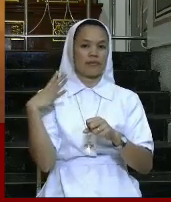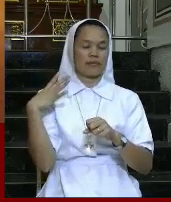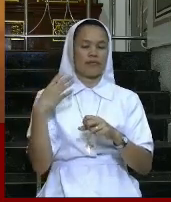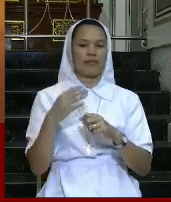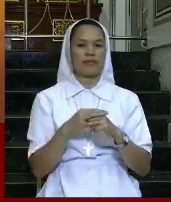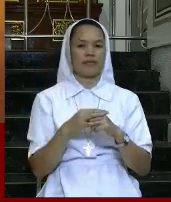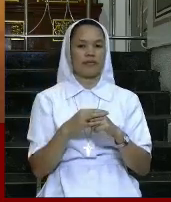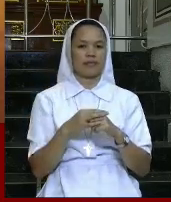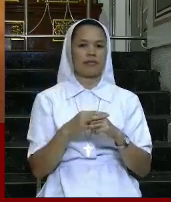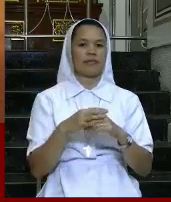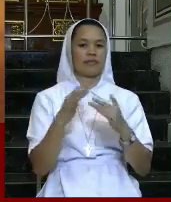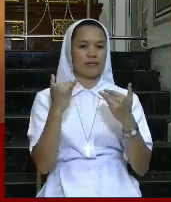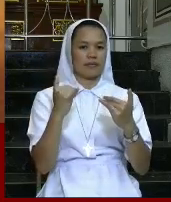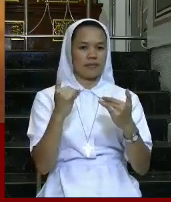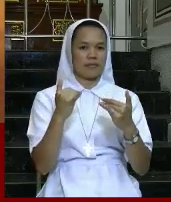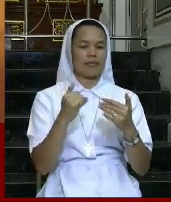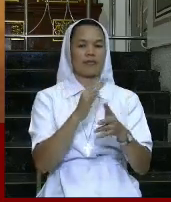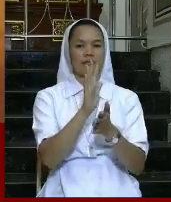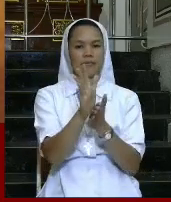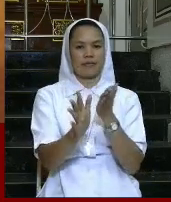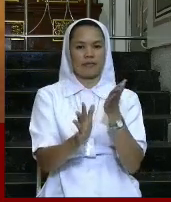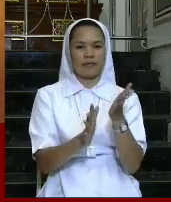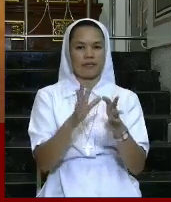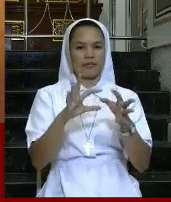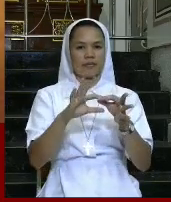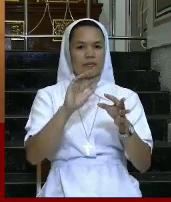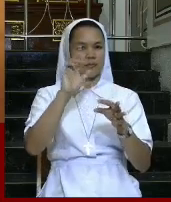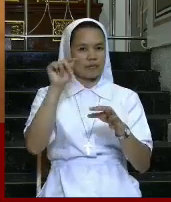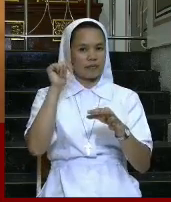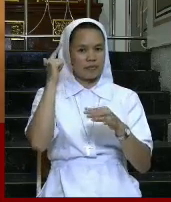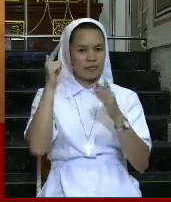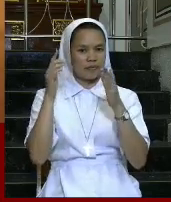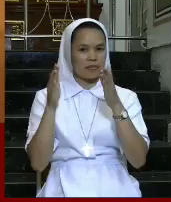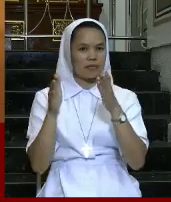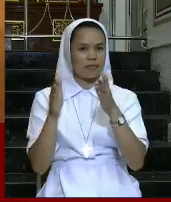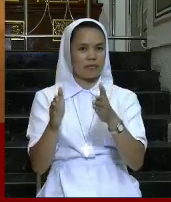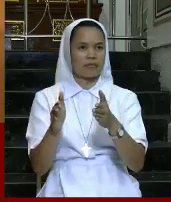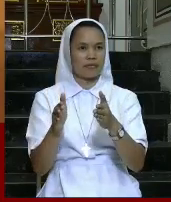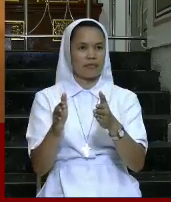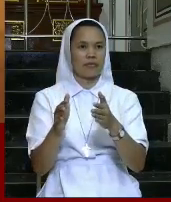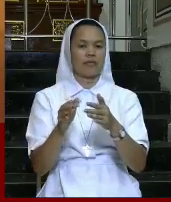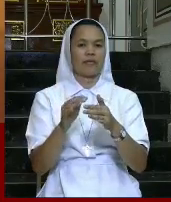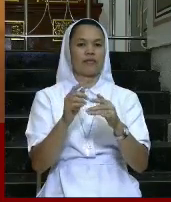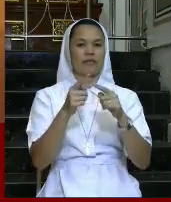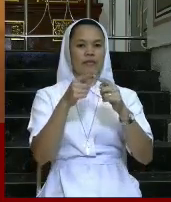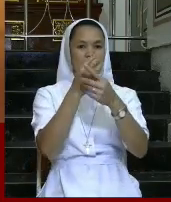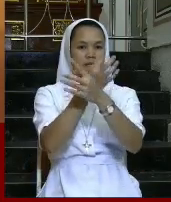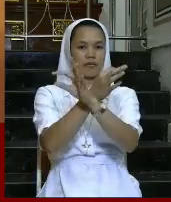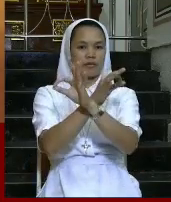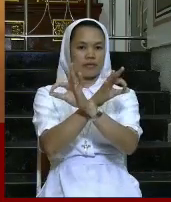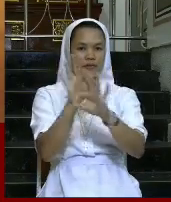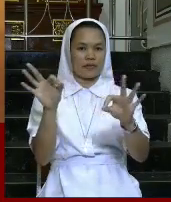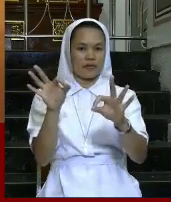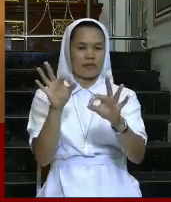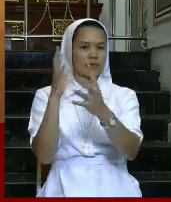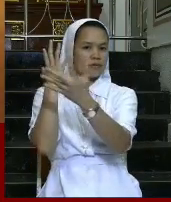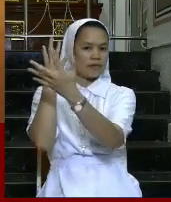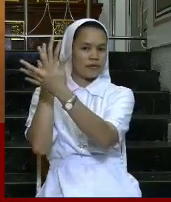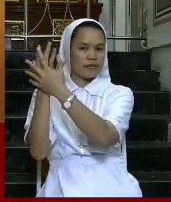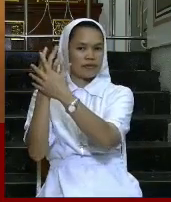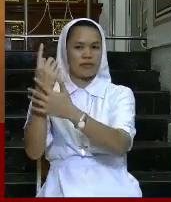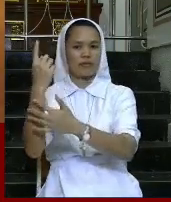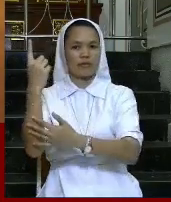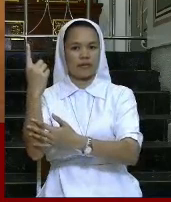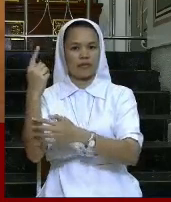amazed. Now, on the occasion of the feast of the governor, was accustomed to release to the crowd one